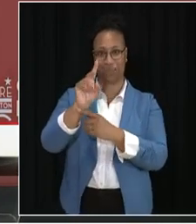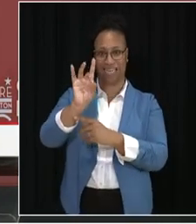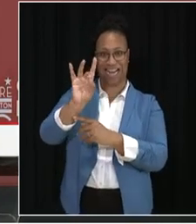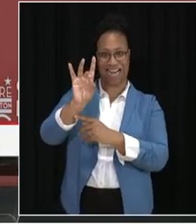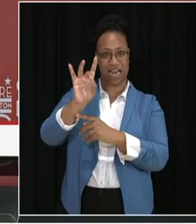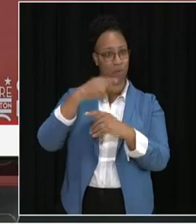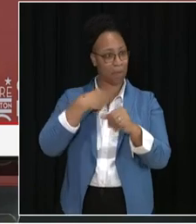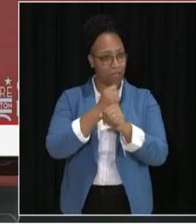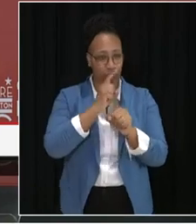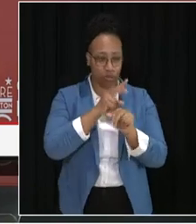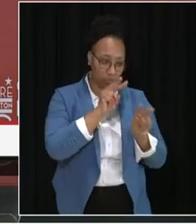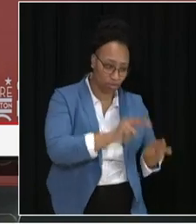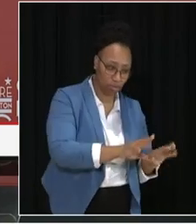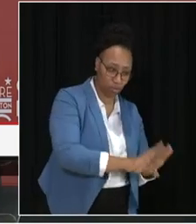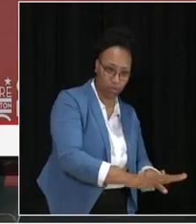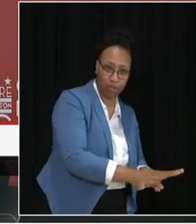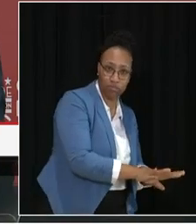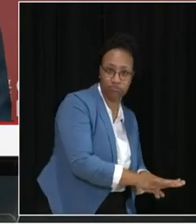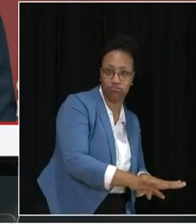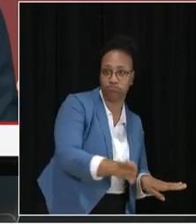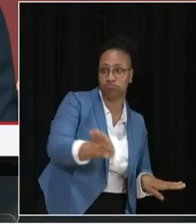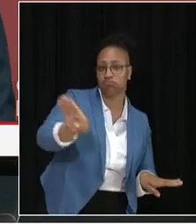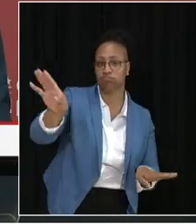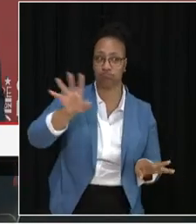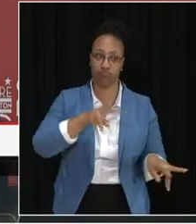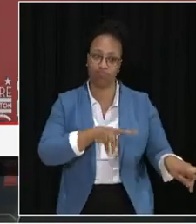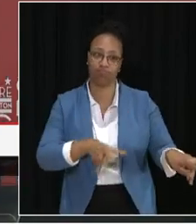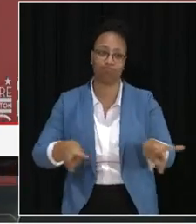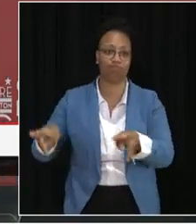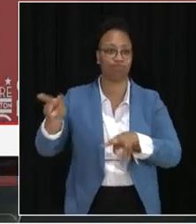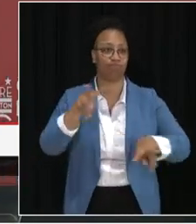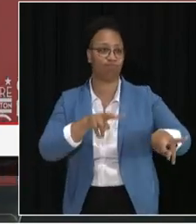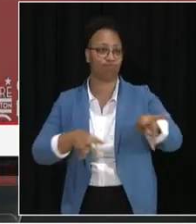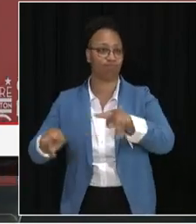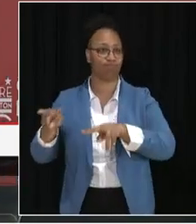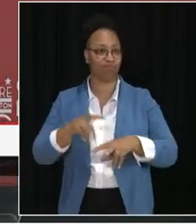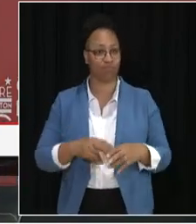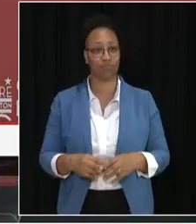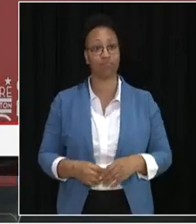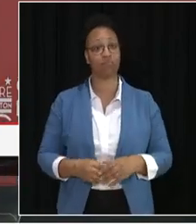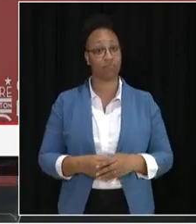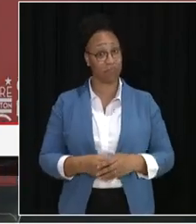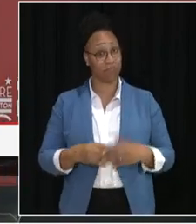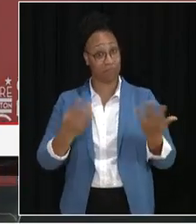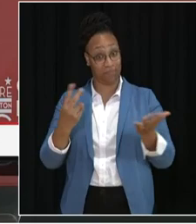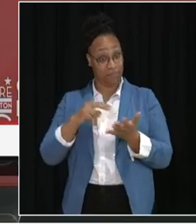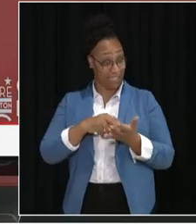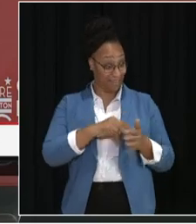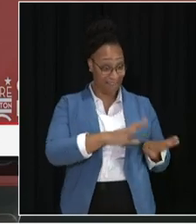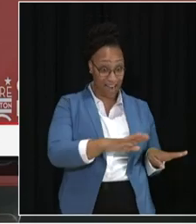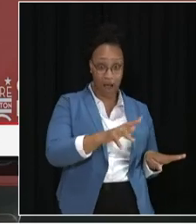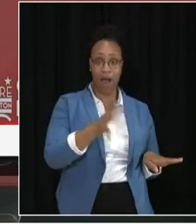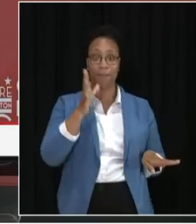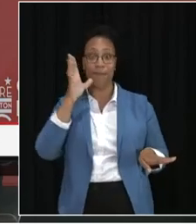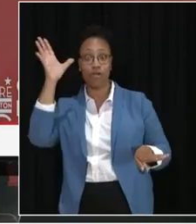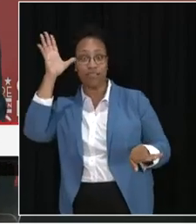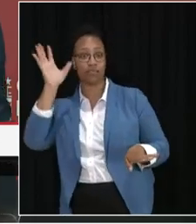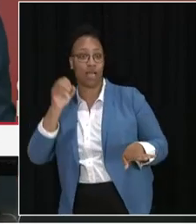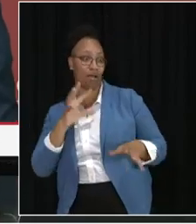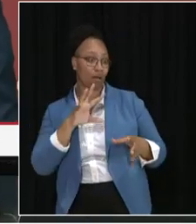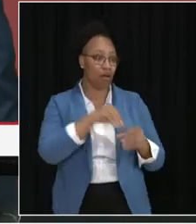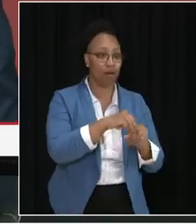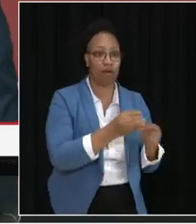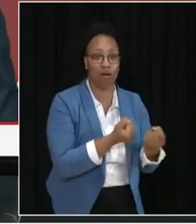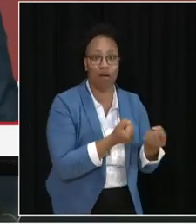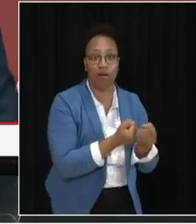of our parents can have that quality childcare at no cost to them. And we're still challenged to build more and